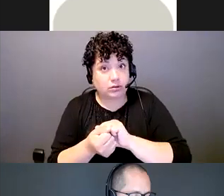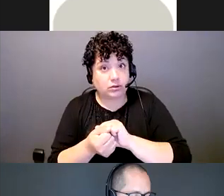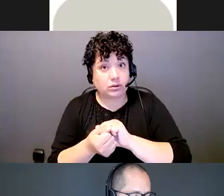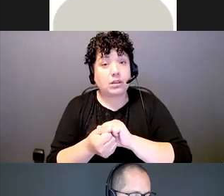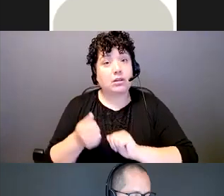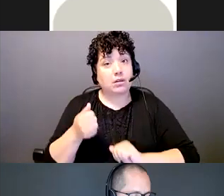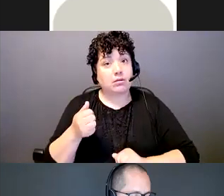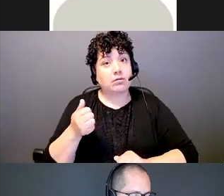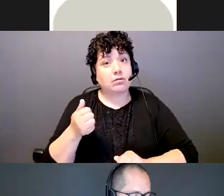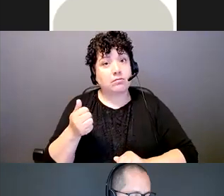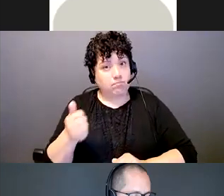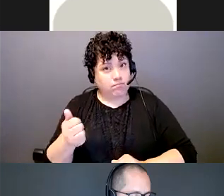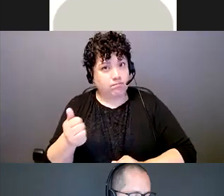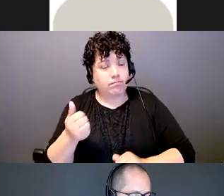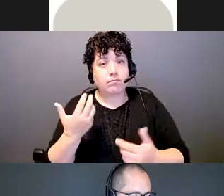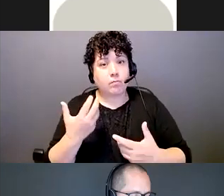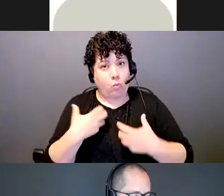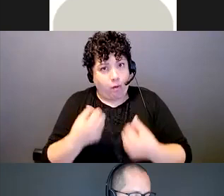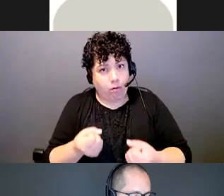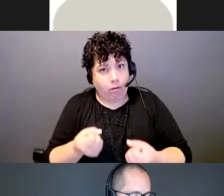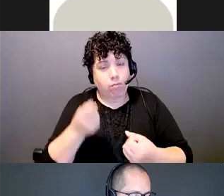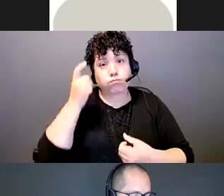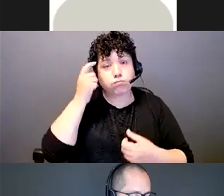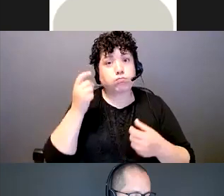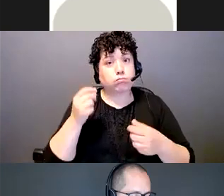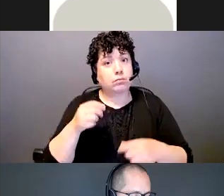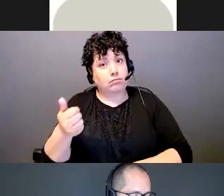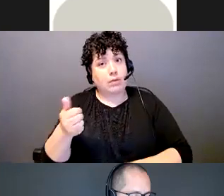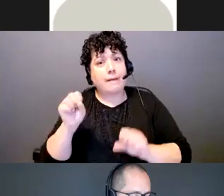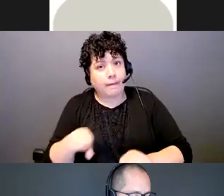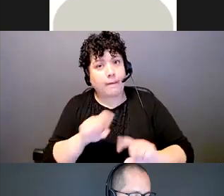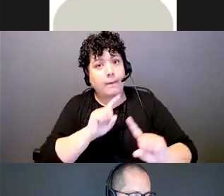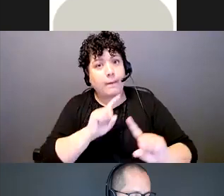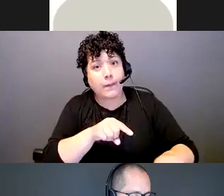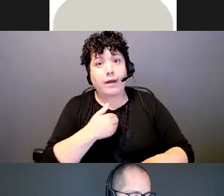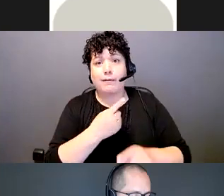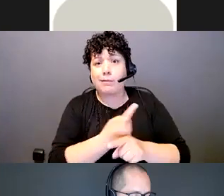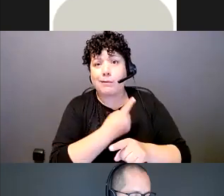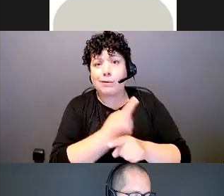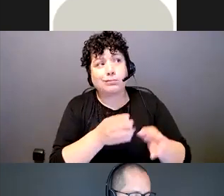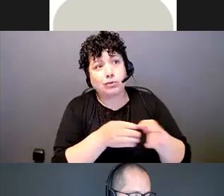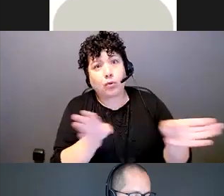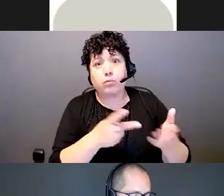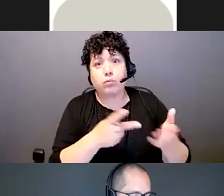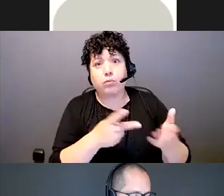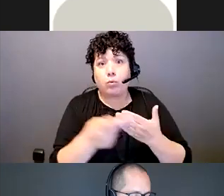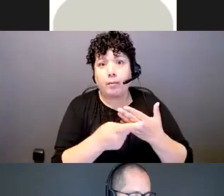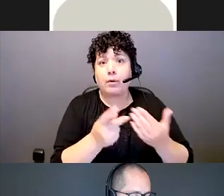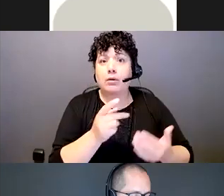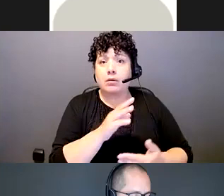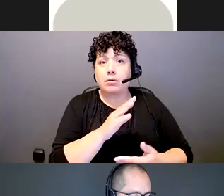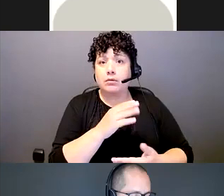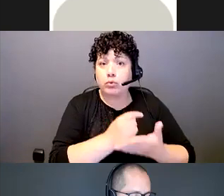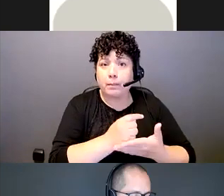they're relatively well, they can certainly attend and participate in mainstream programs. But for older adults that have frailties,